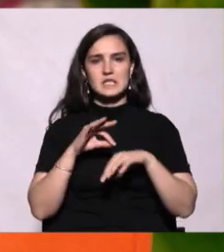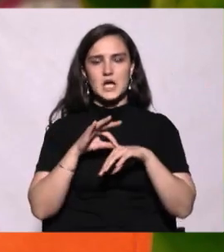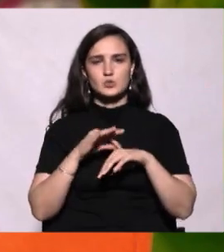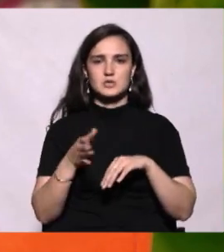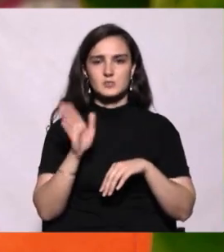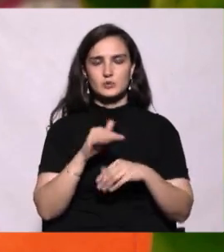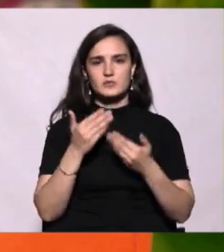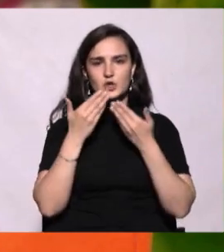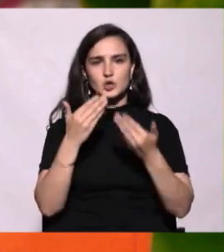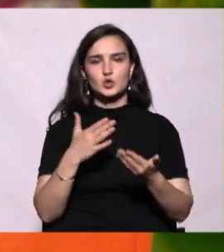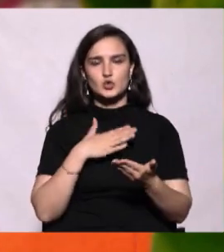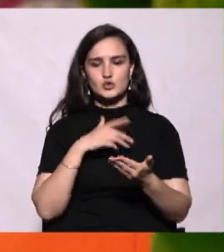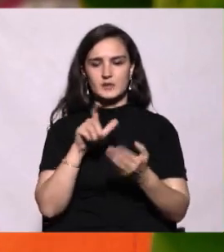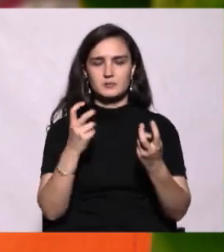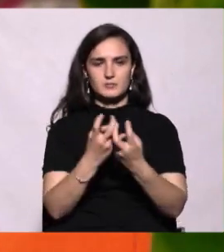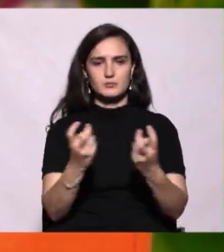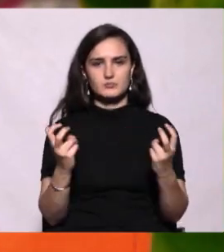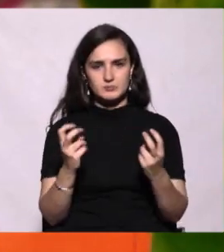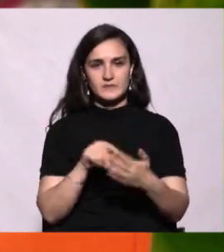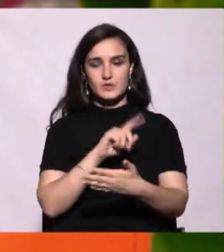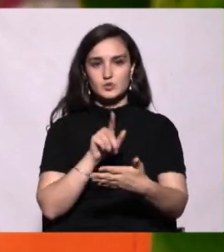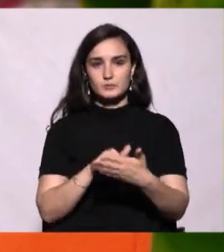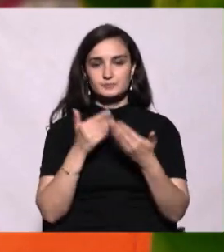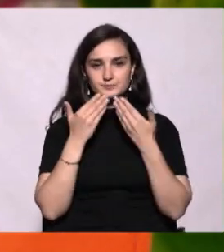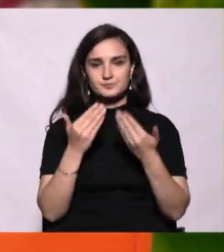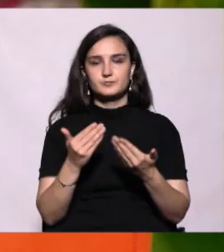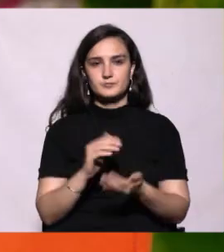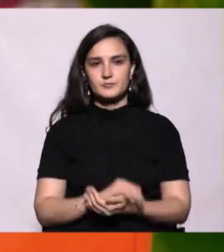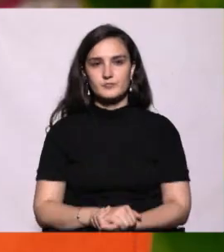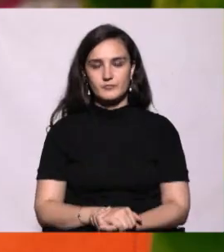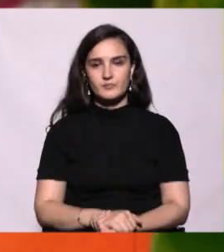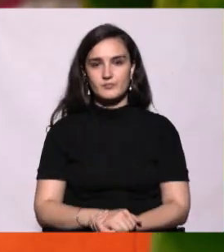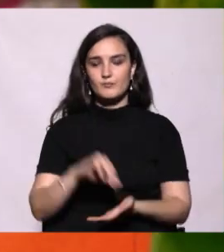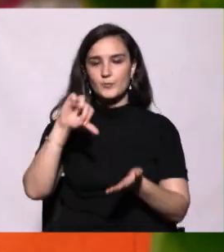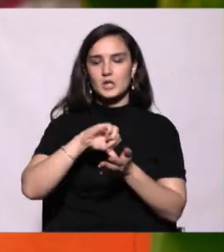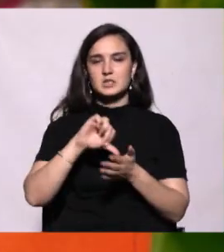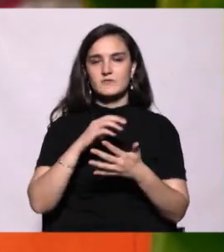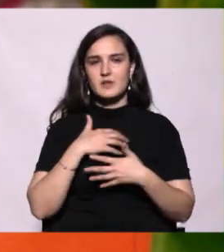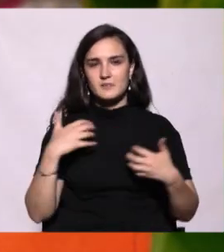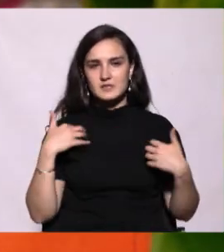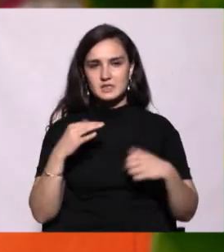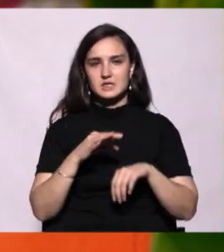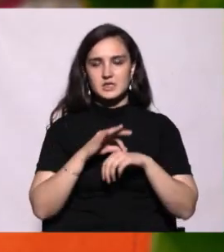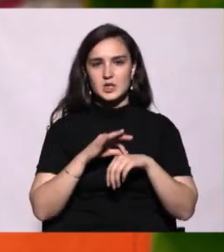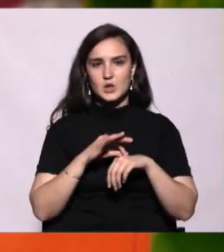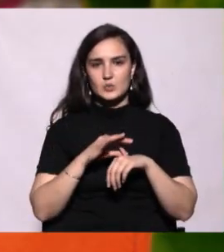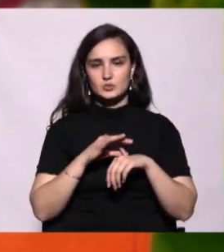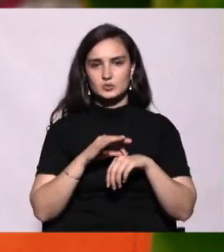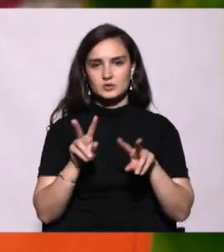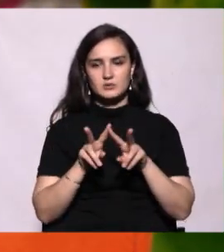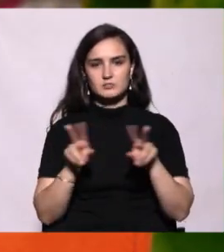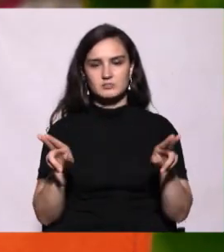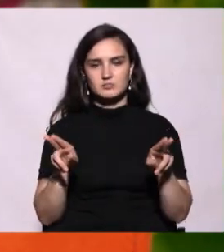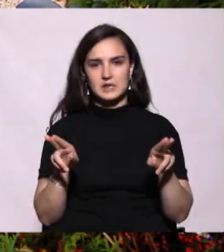Now let's ask our audience a question. Does any character from Vepri Straussani share the